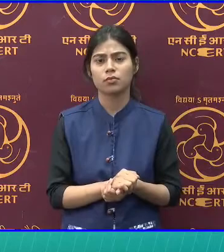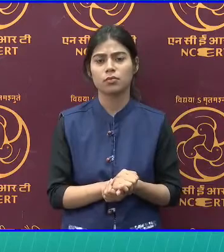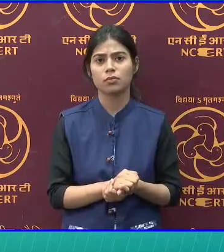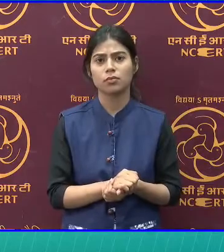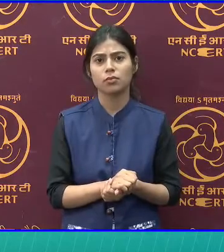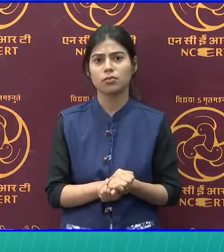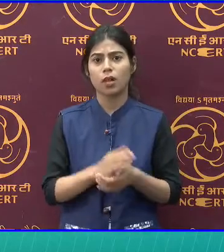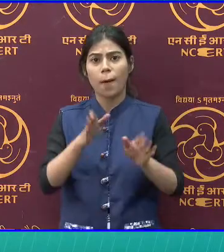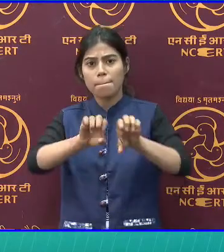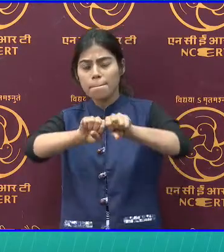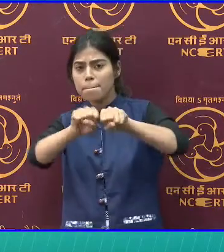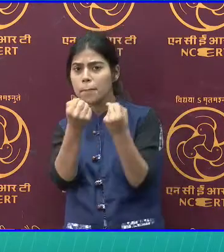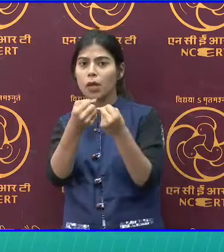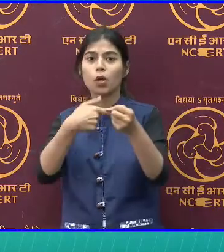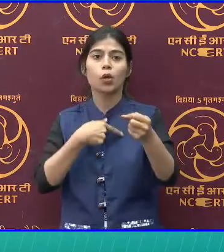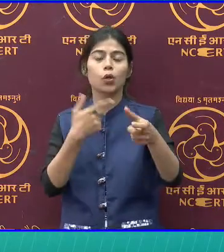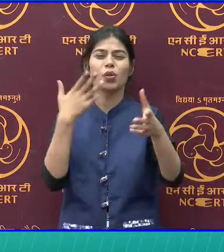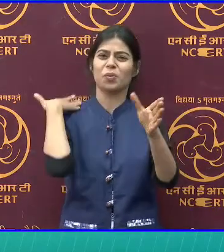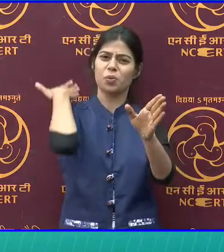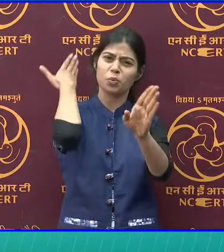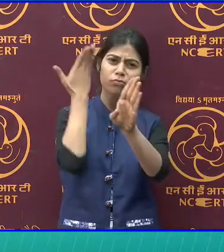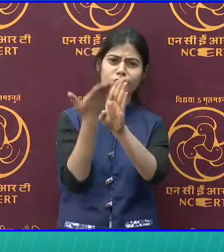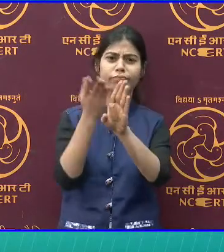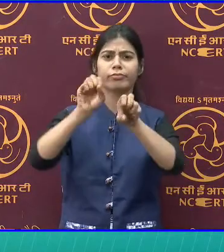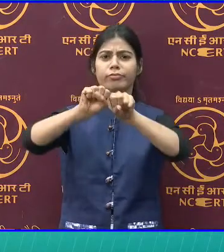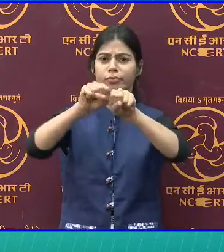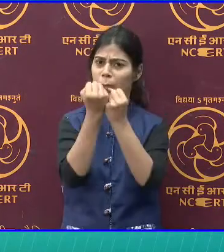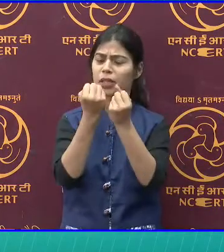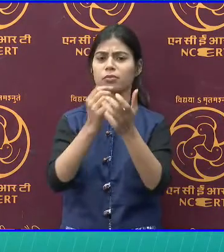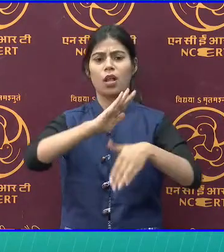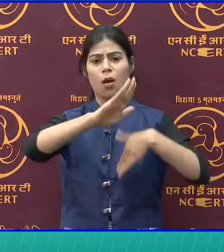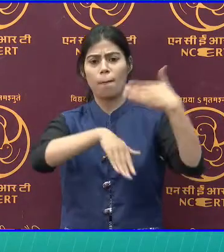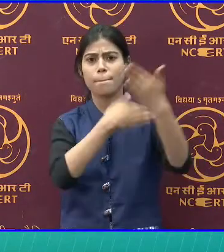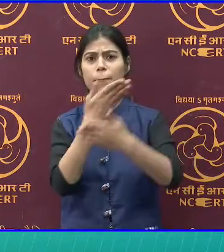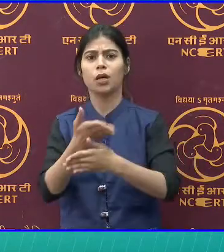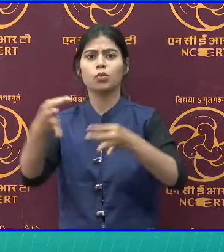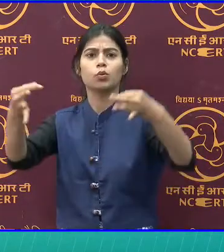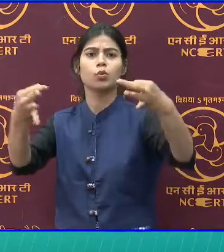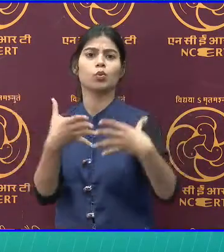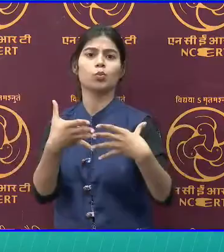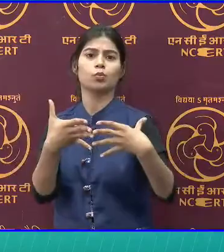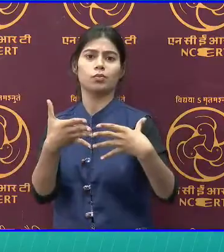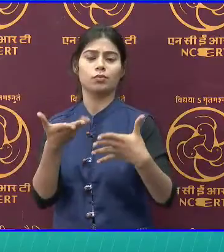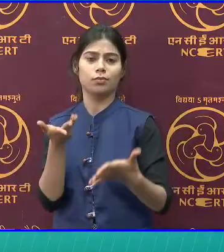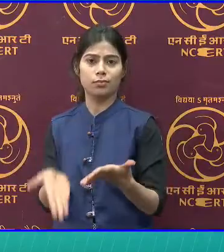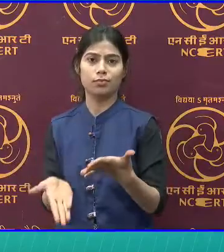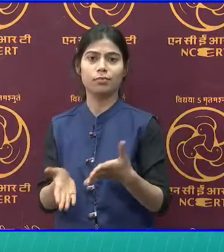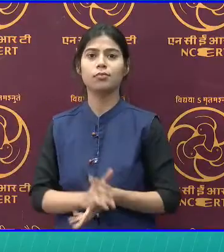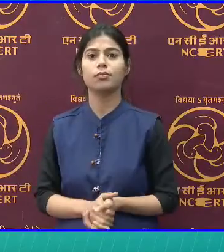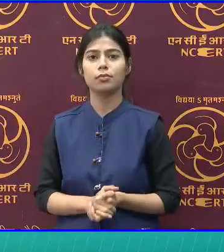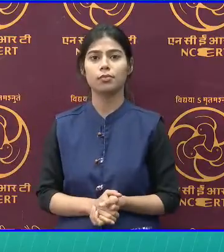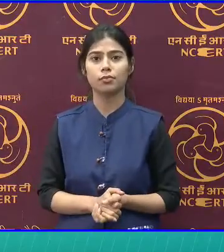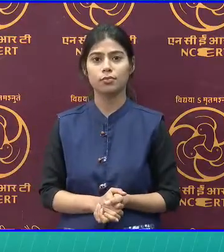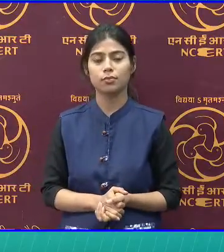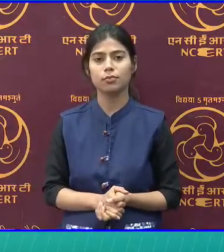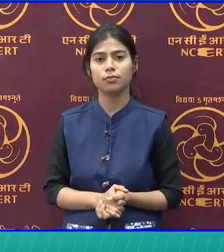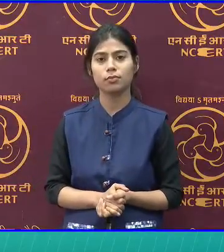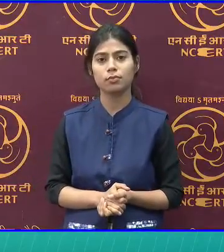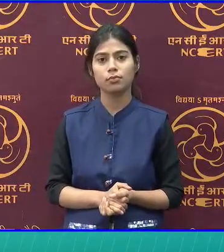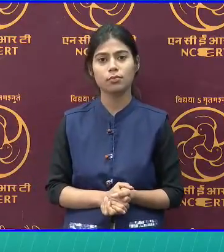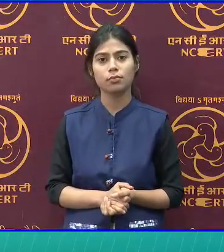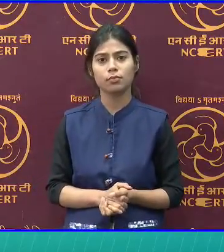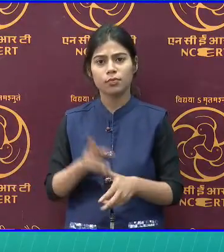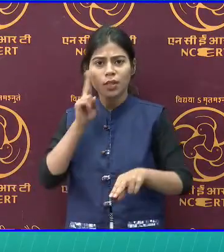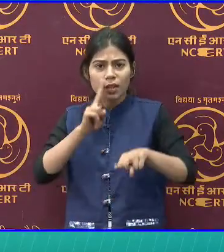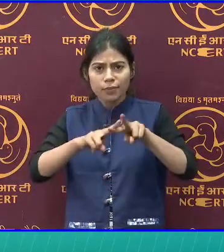break that stereotyped understanding about assessment, develop critical thinking abilities. Yeah, that's right. So if you